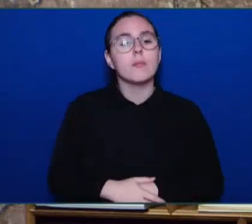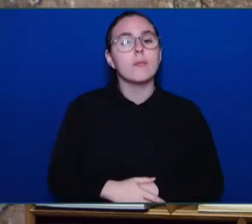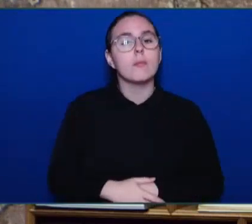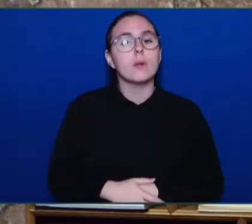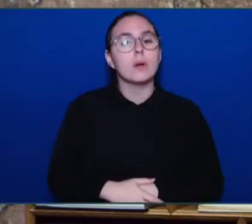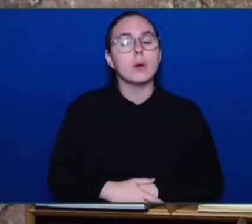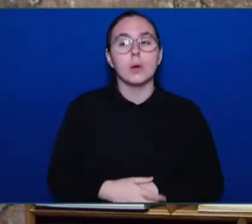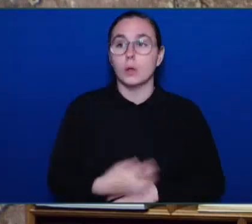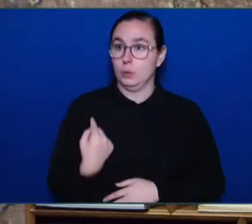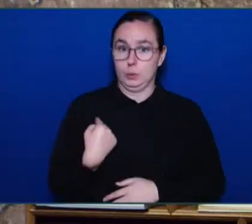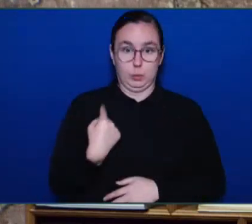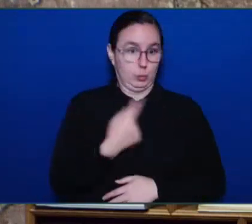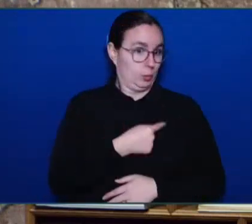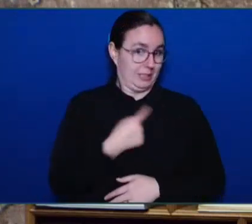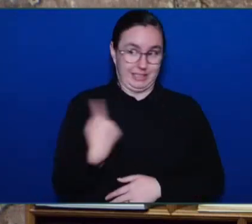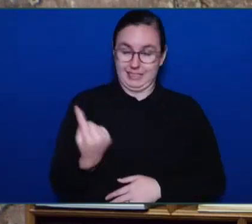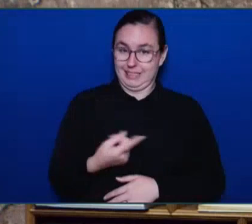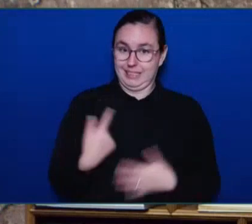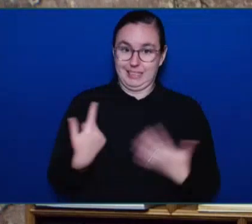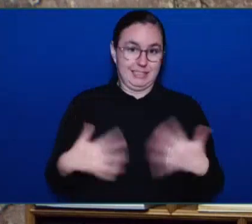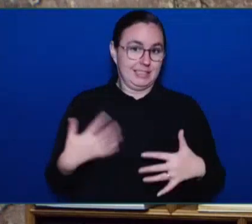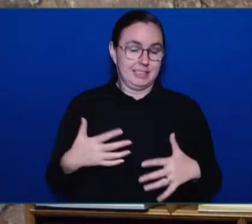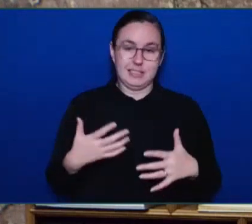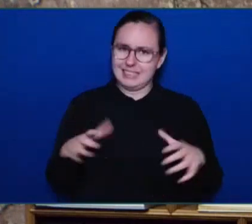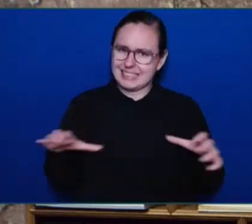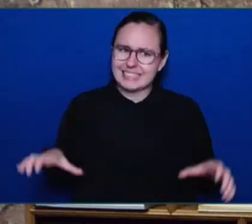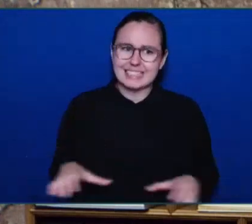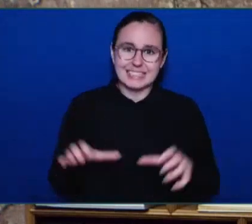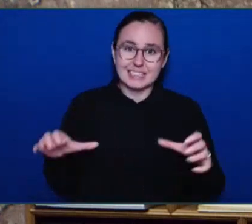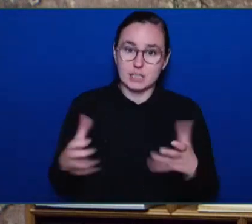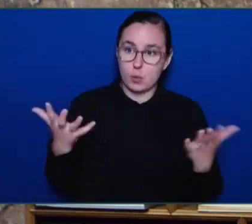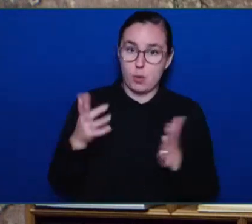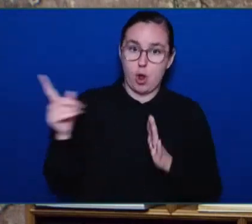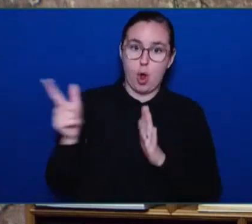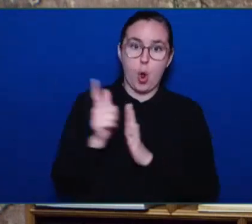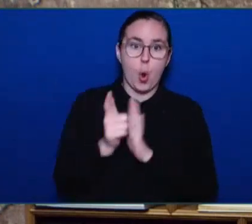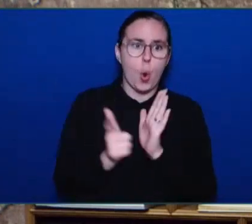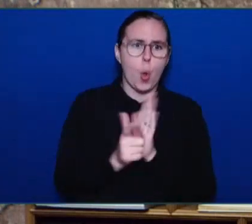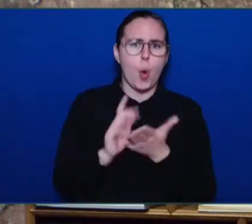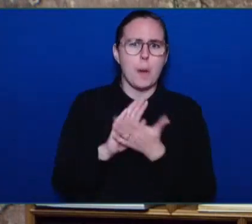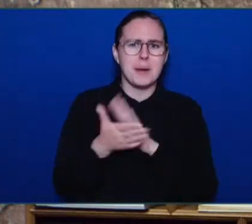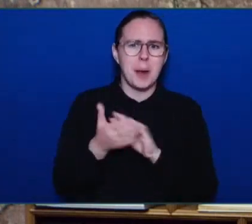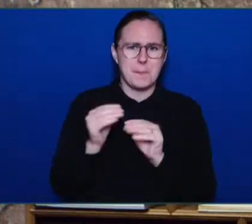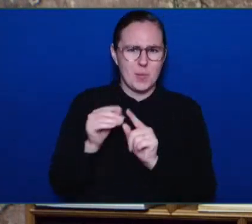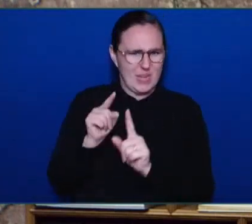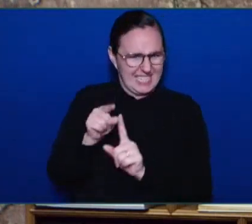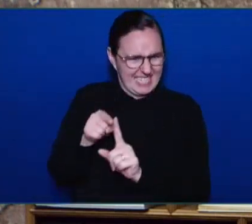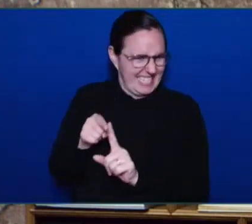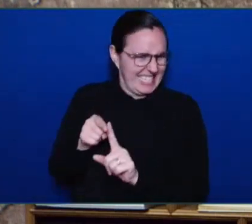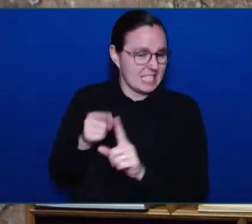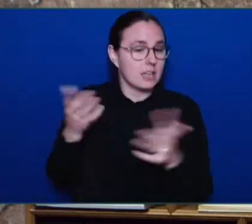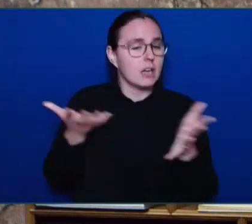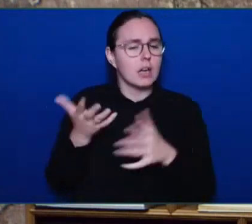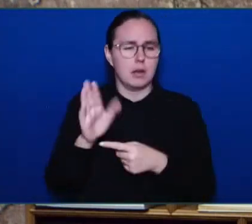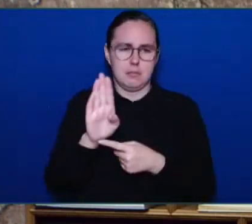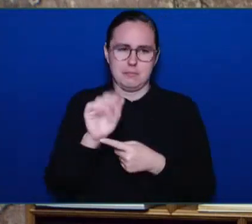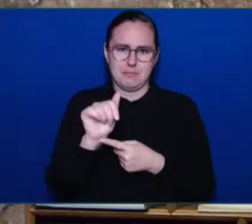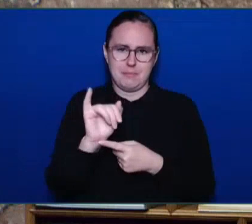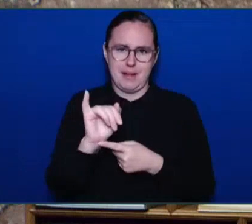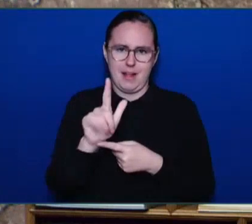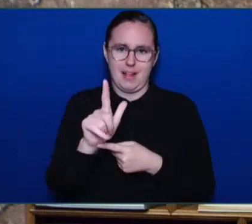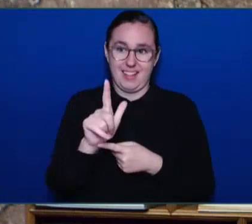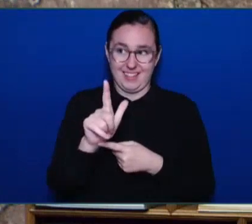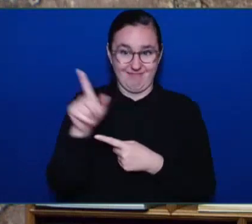laws are strengthened around issues of bail and bail reform, which is why we've worked with other provinces, and the